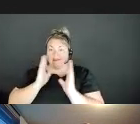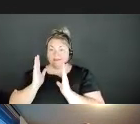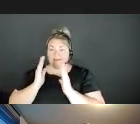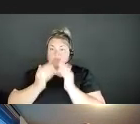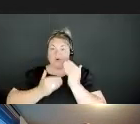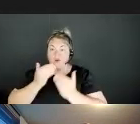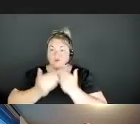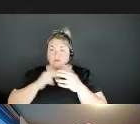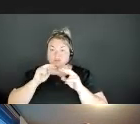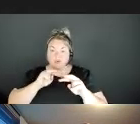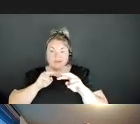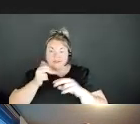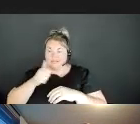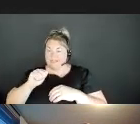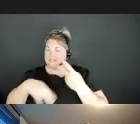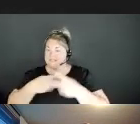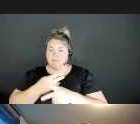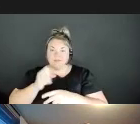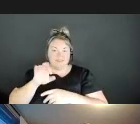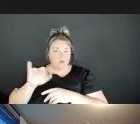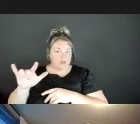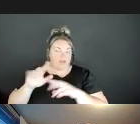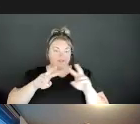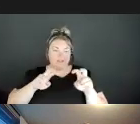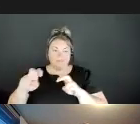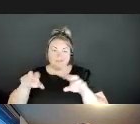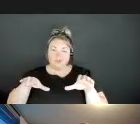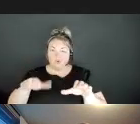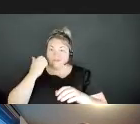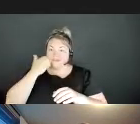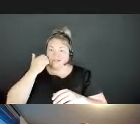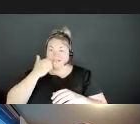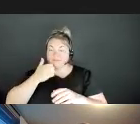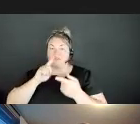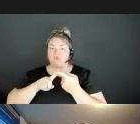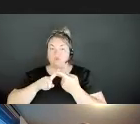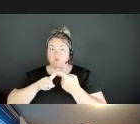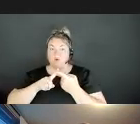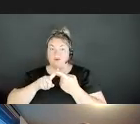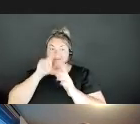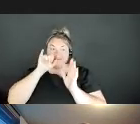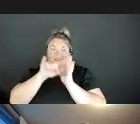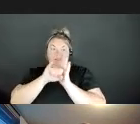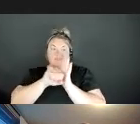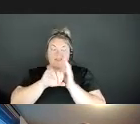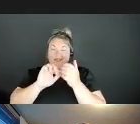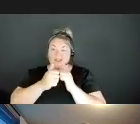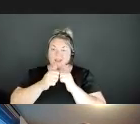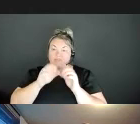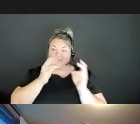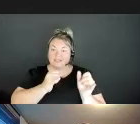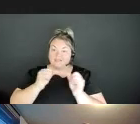progress tracking, any type of serial assessments that they do on a daily basis to identify how the individual is